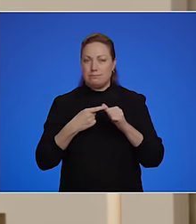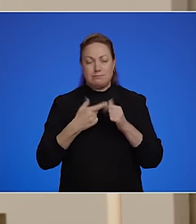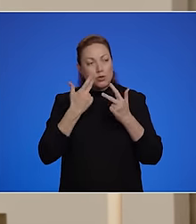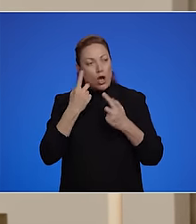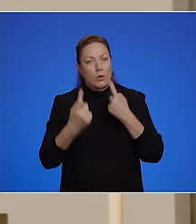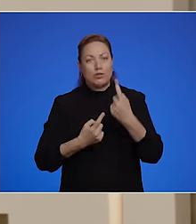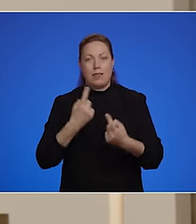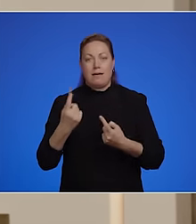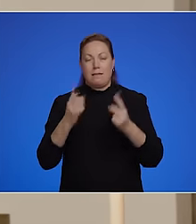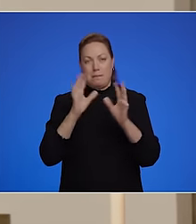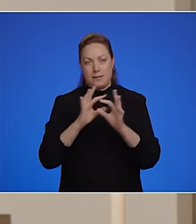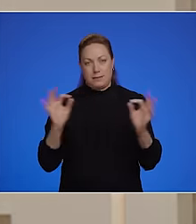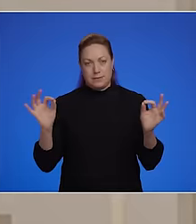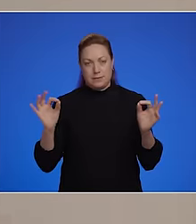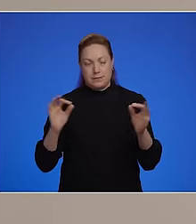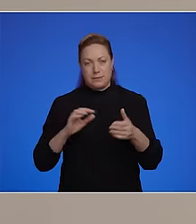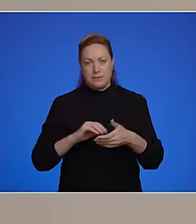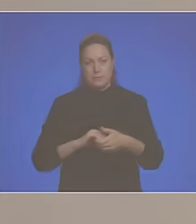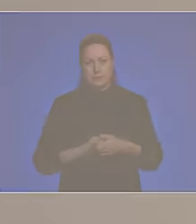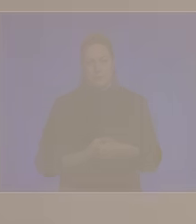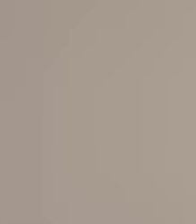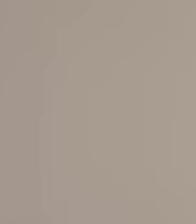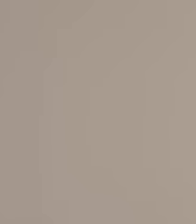other the sign of peace.